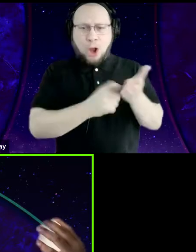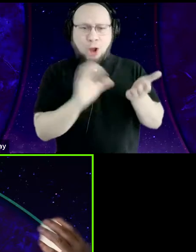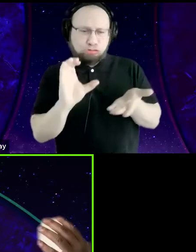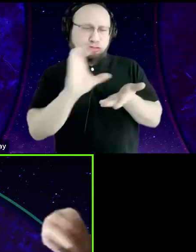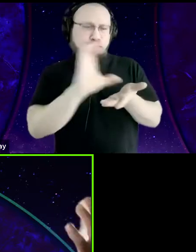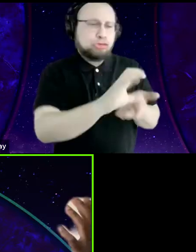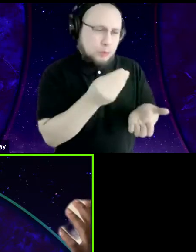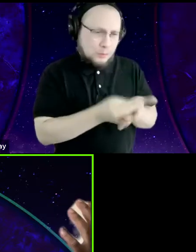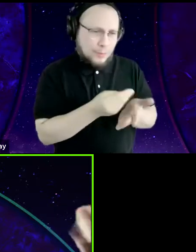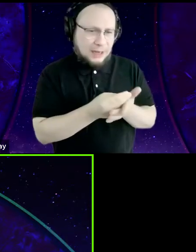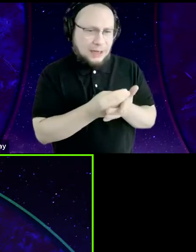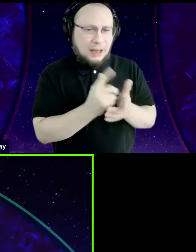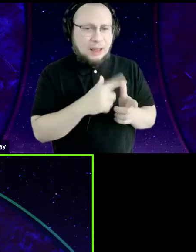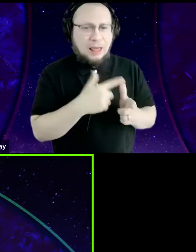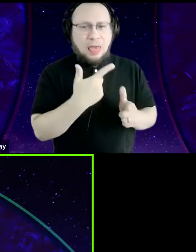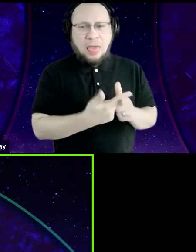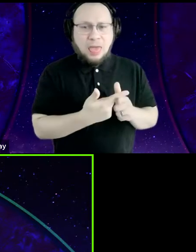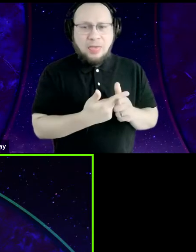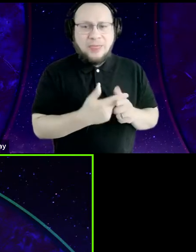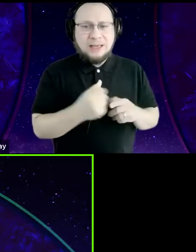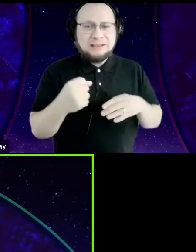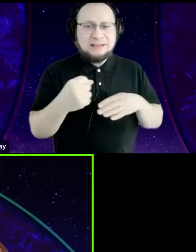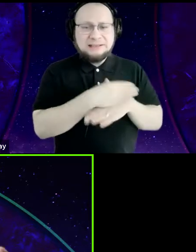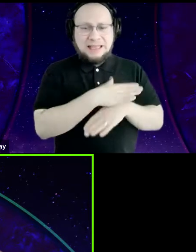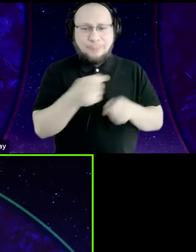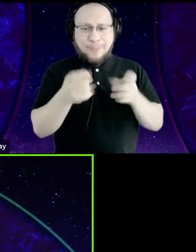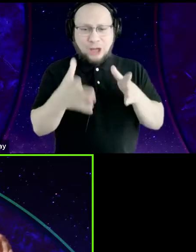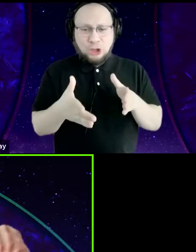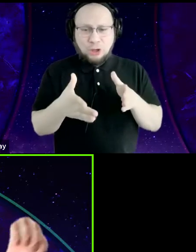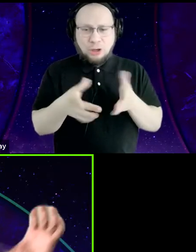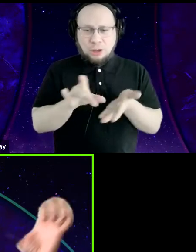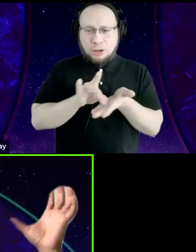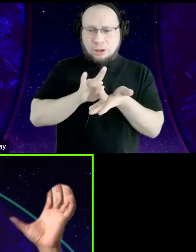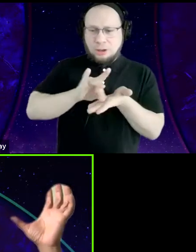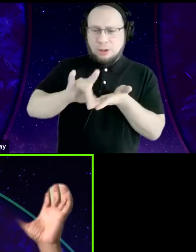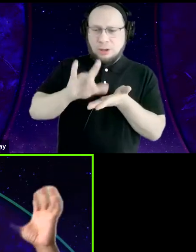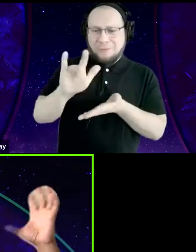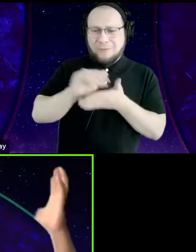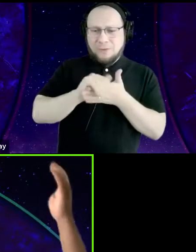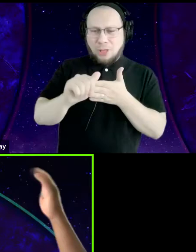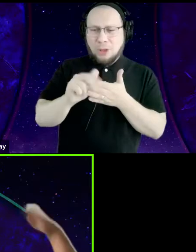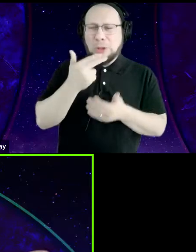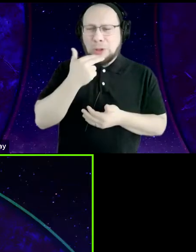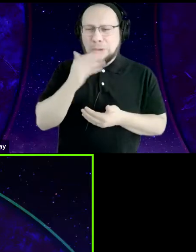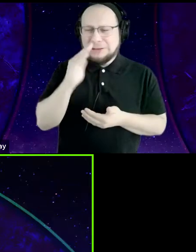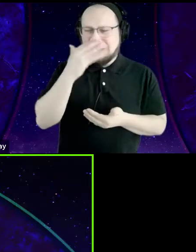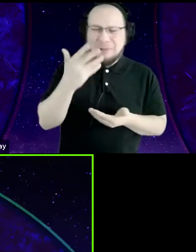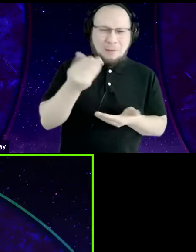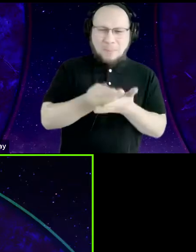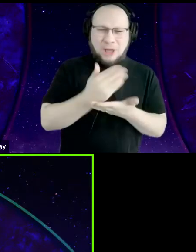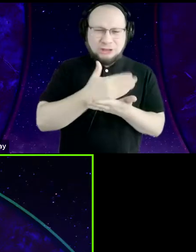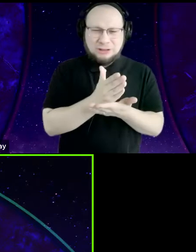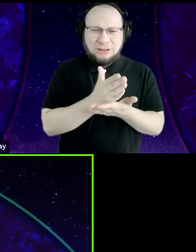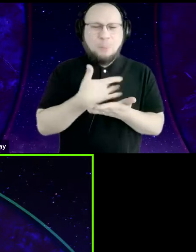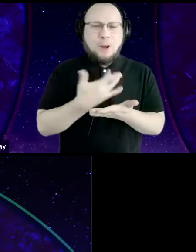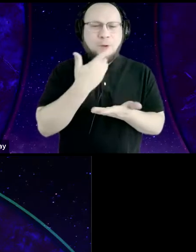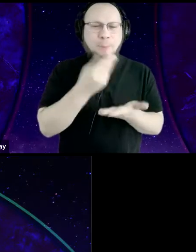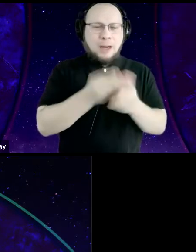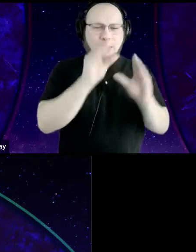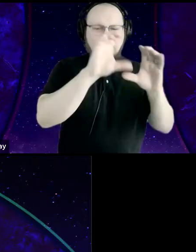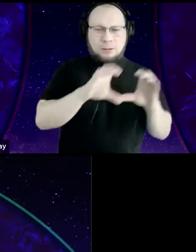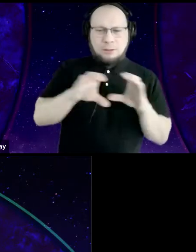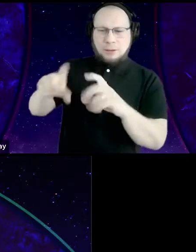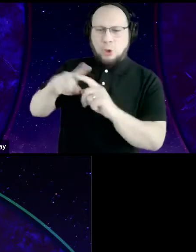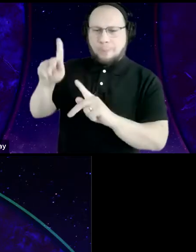have the fee for like a stage manager be $25, you know, like, and so I decided to look at the budget and put it in the people power.